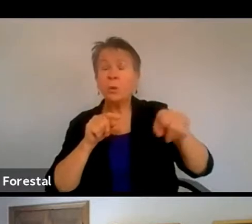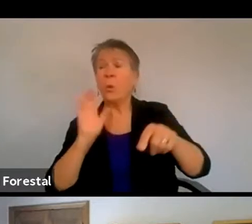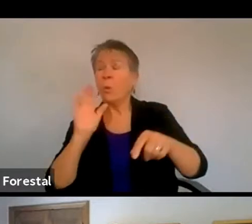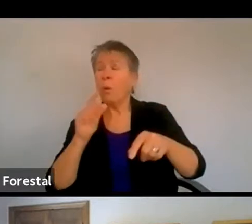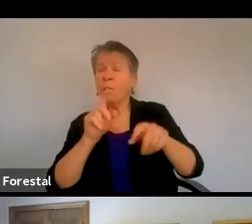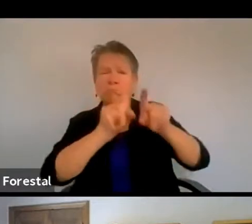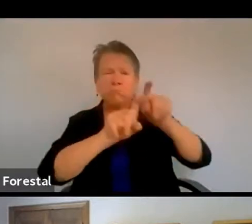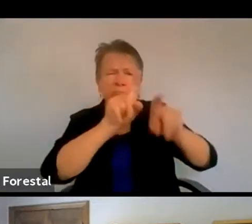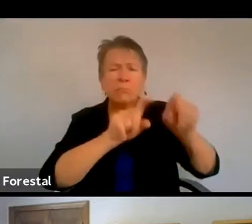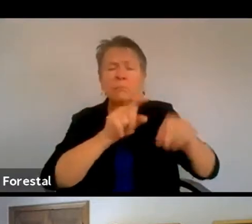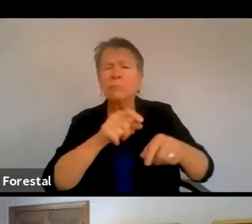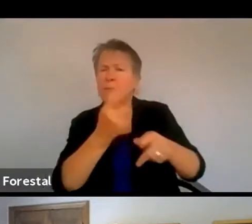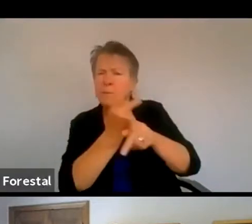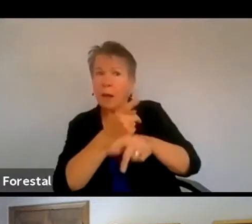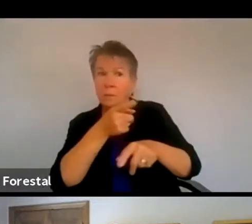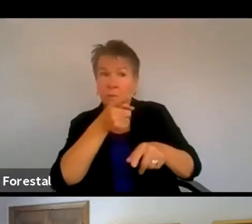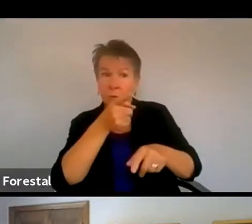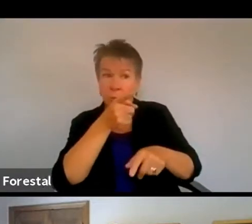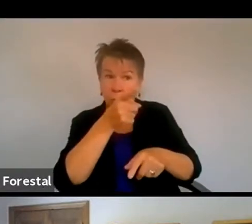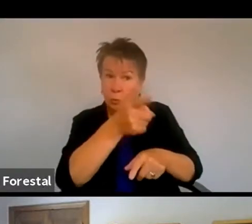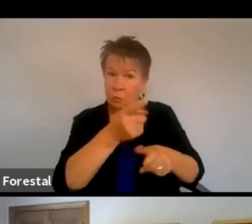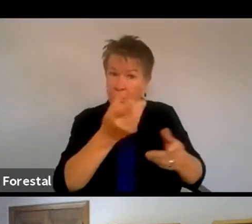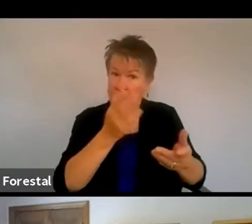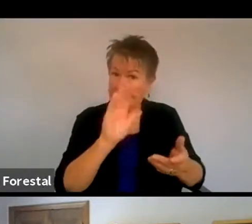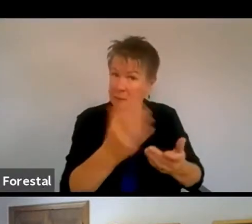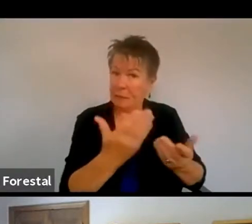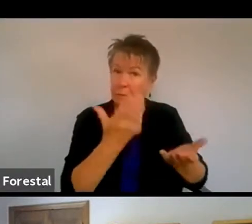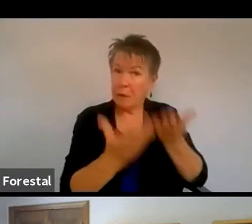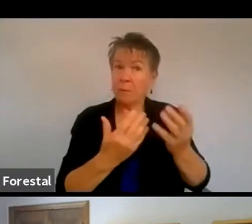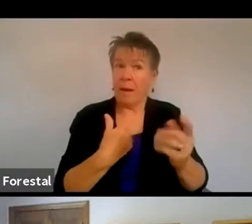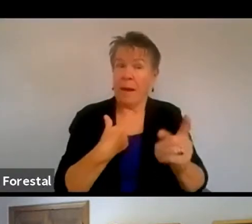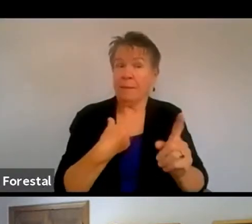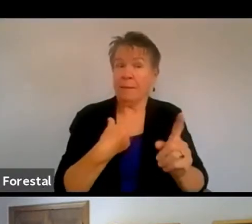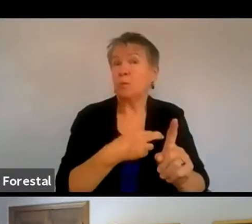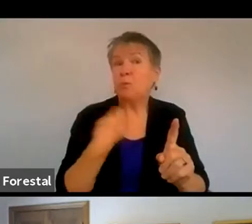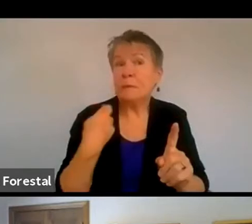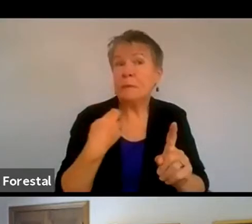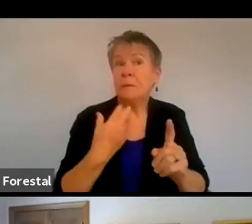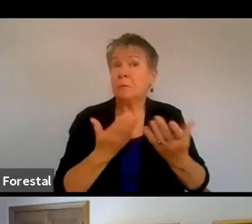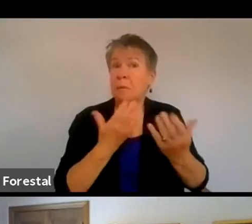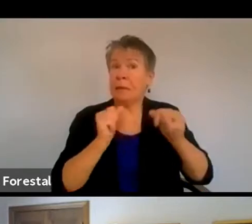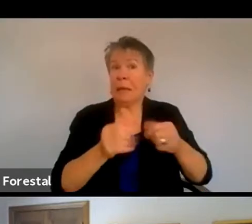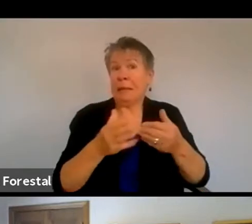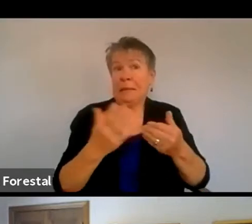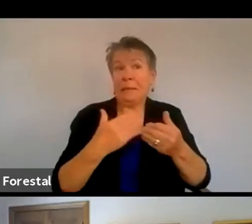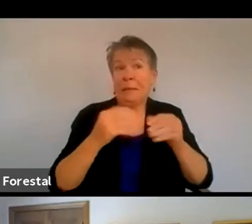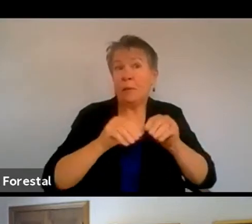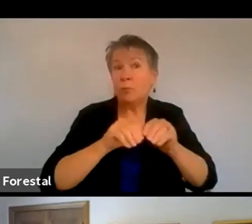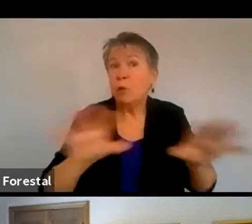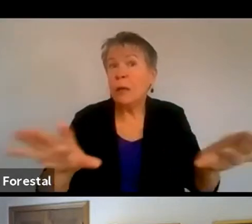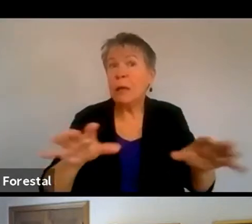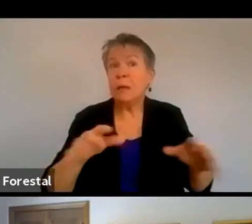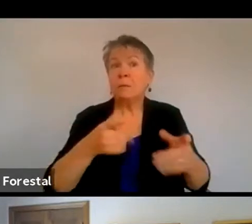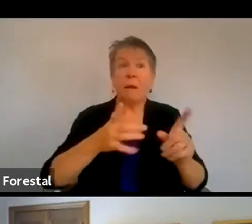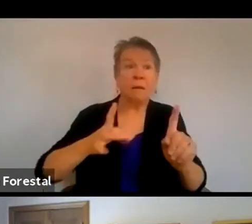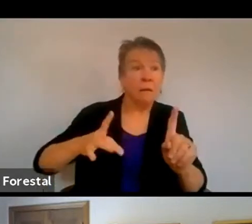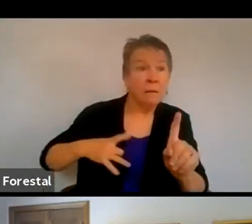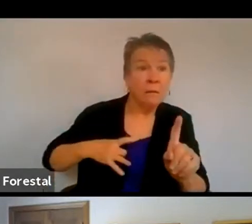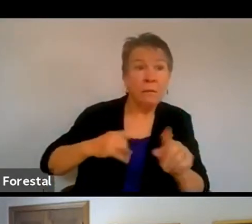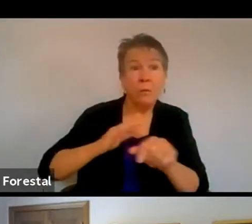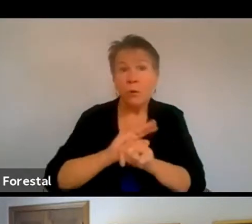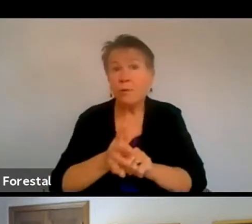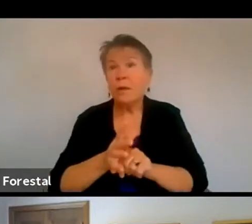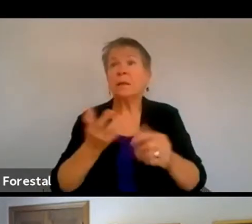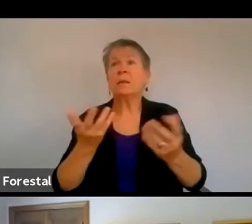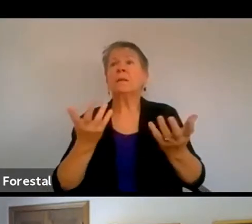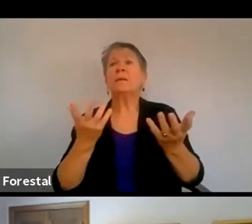call on any close contacts you've had, so that these individuals can be reached and told to get tested and